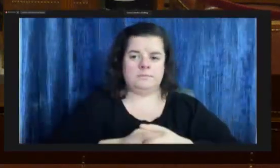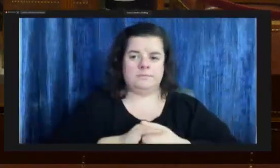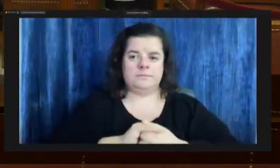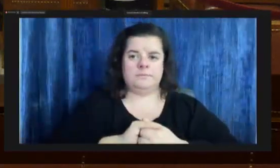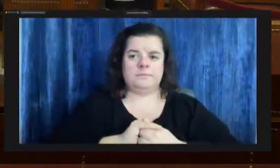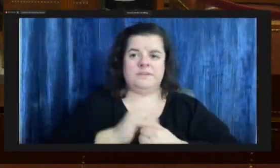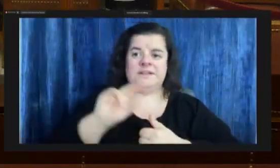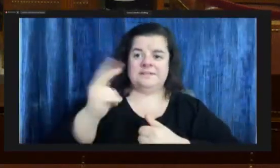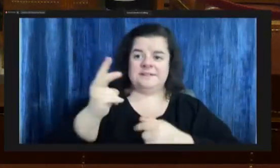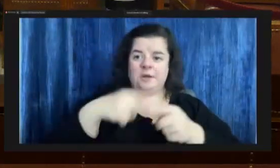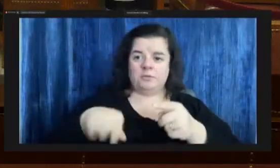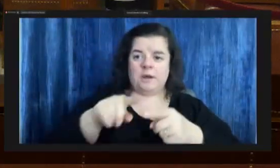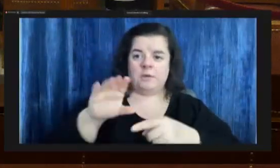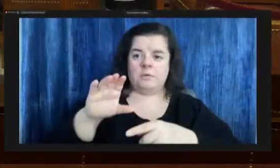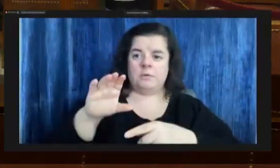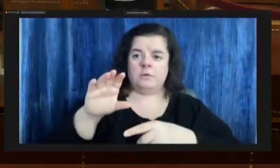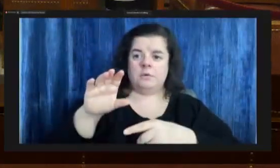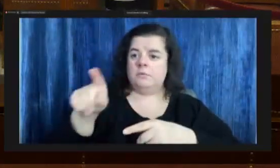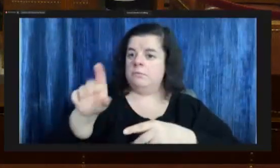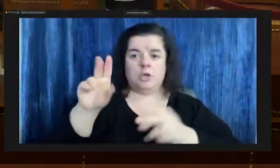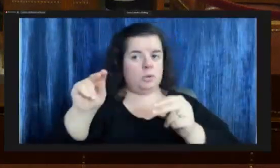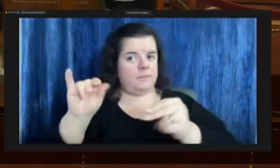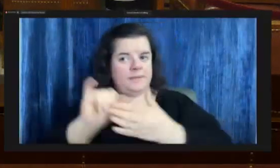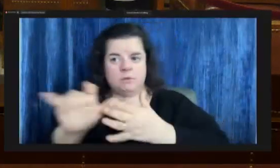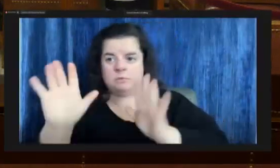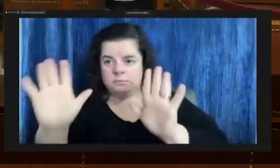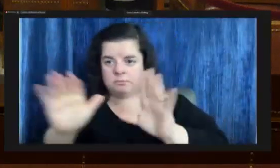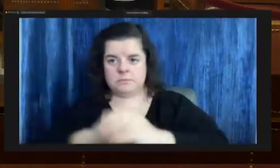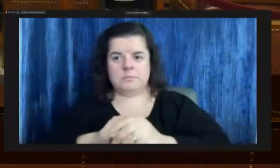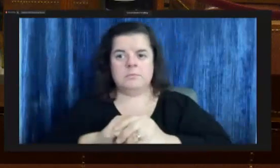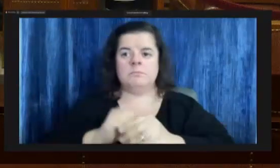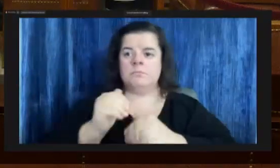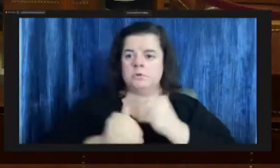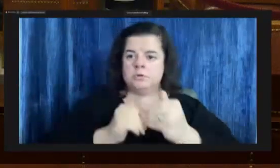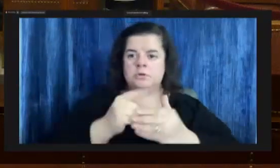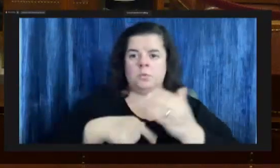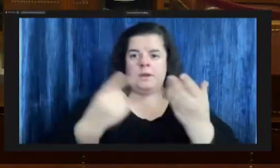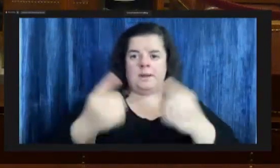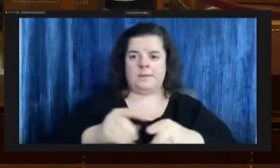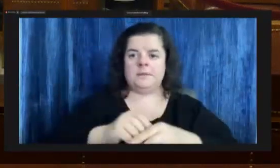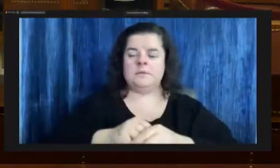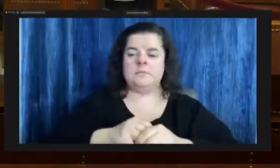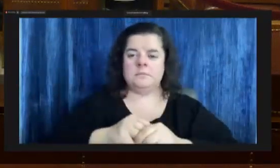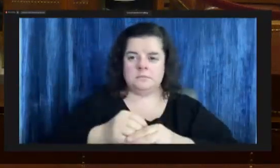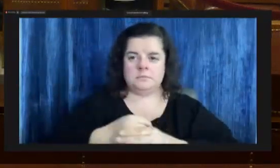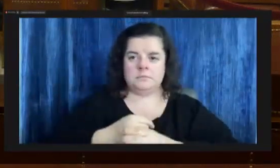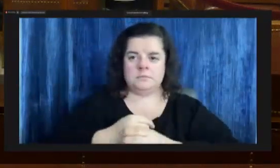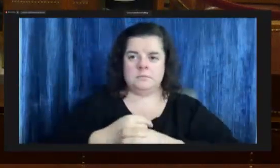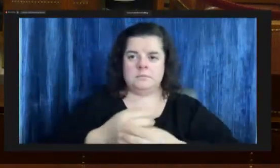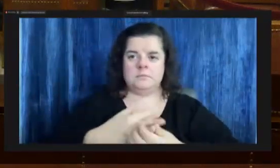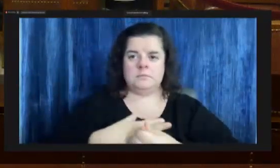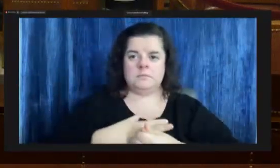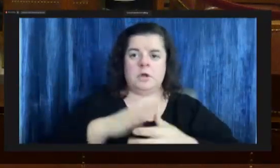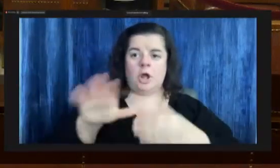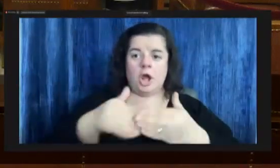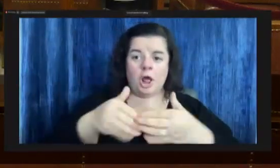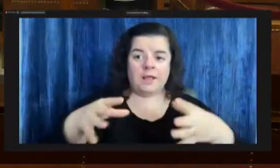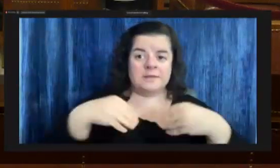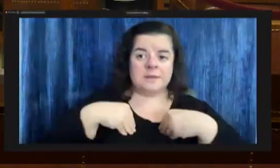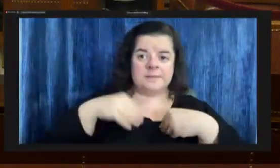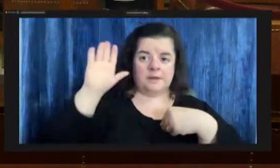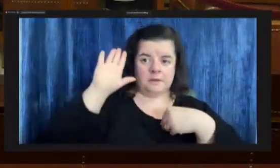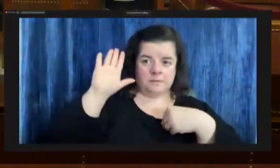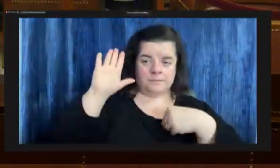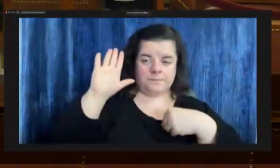Second round, Councilman Warwick. No, that was, I was just gonna ask oh, okay. procedural what we should do. Yeah. So all those in favor say aye.